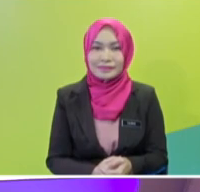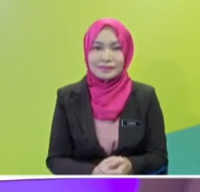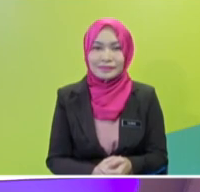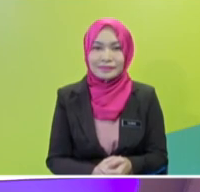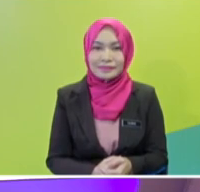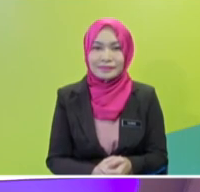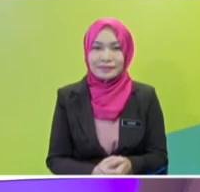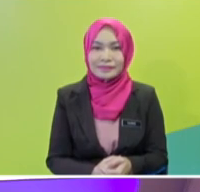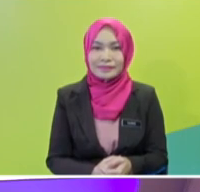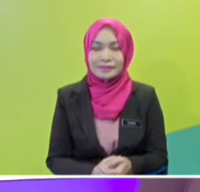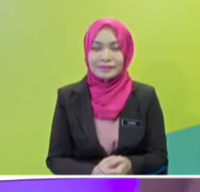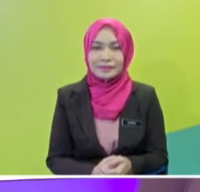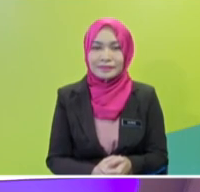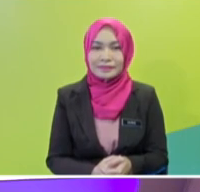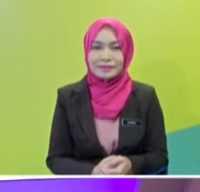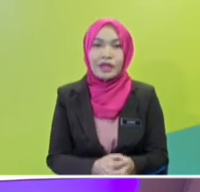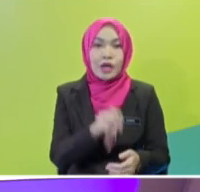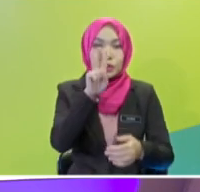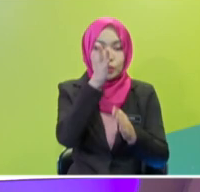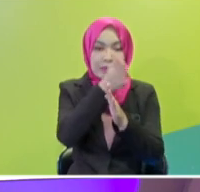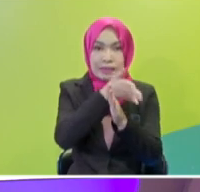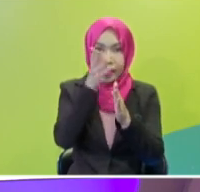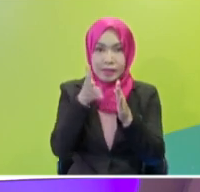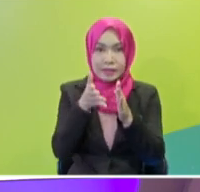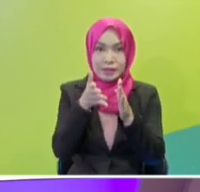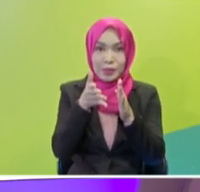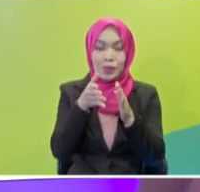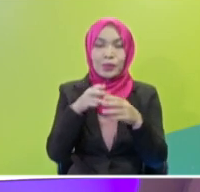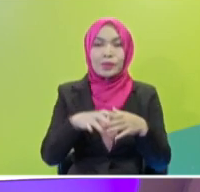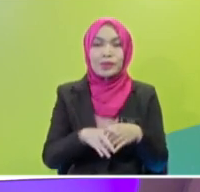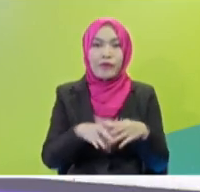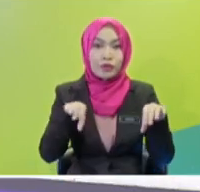Okay. Both sides. We do it on both sides.